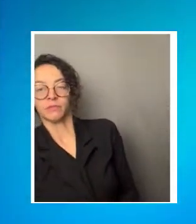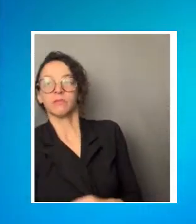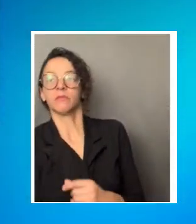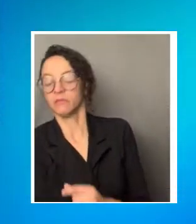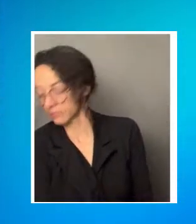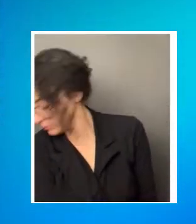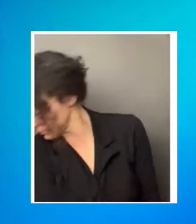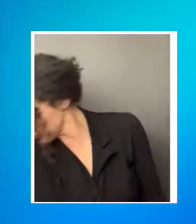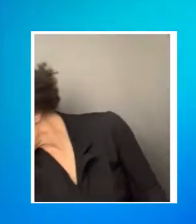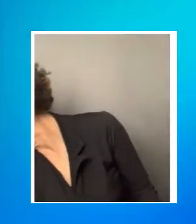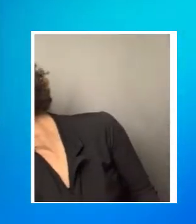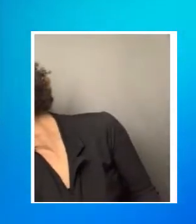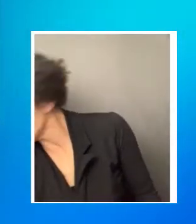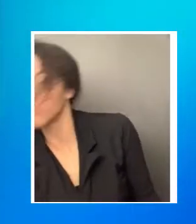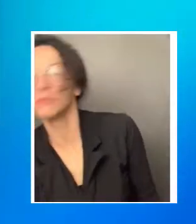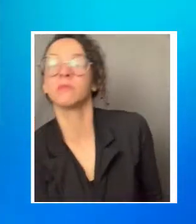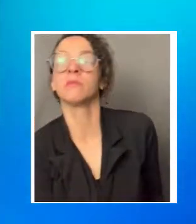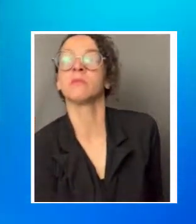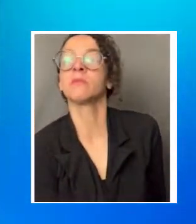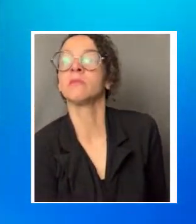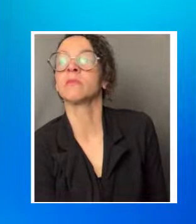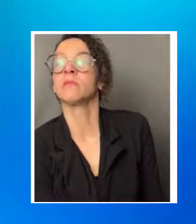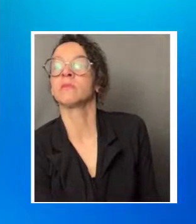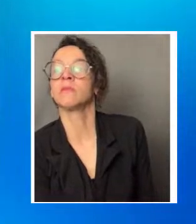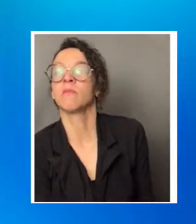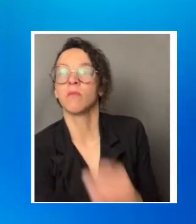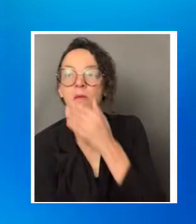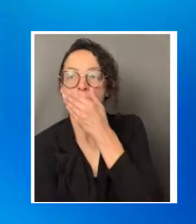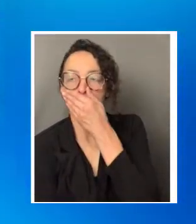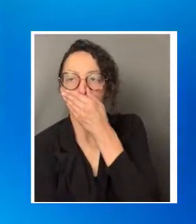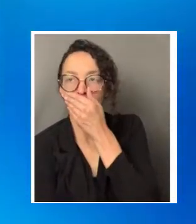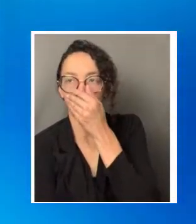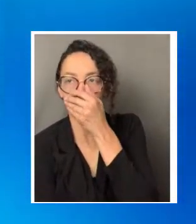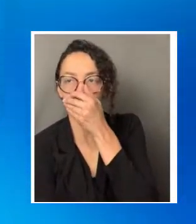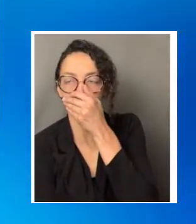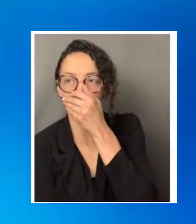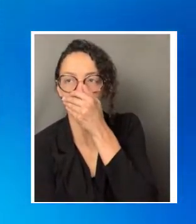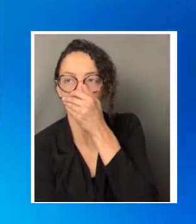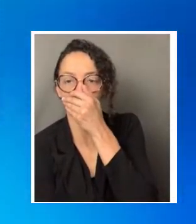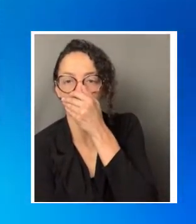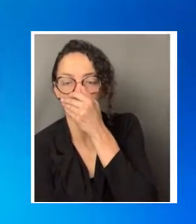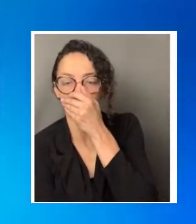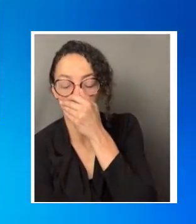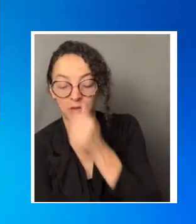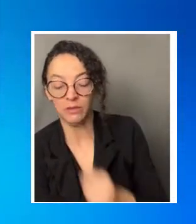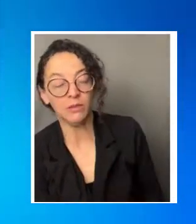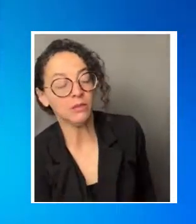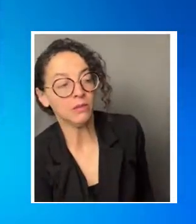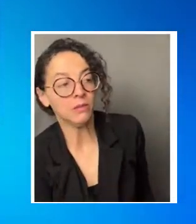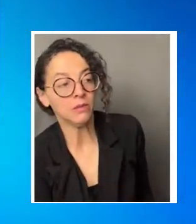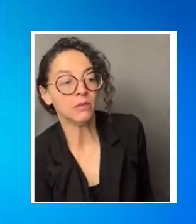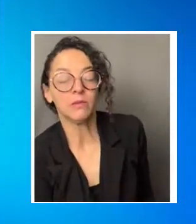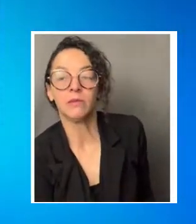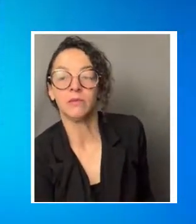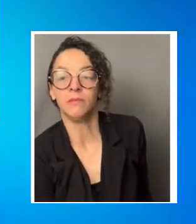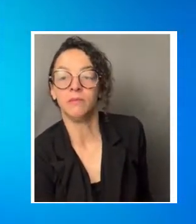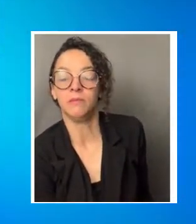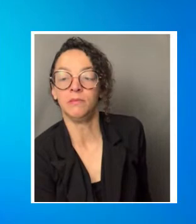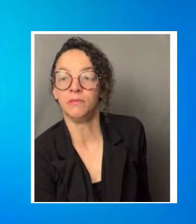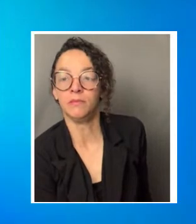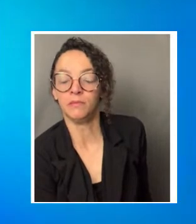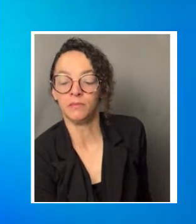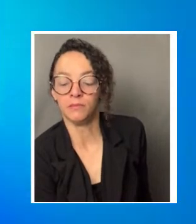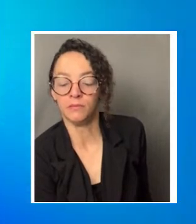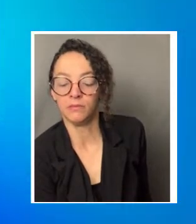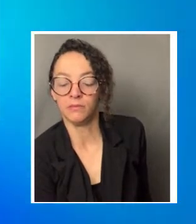select poll, the word poll on the right-hand side, and then both polls will pop up. So then they'll just select the poll with the